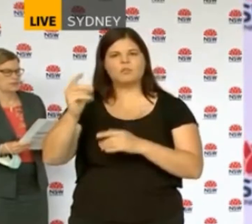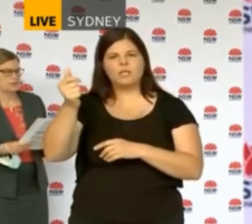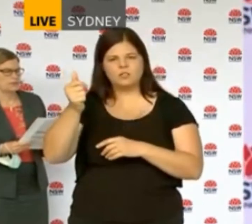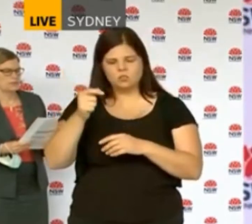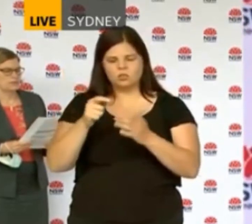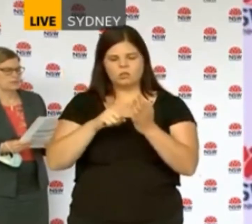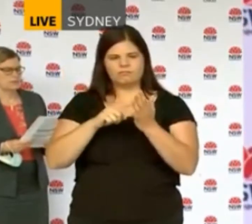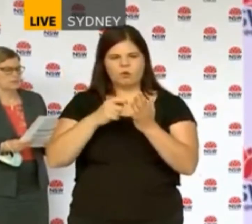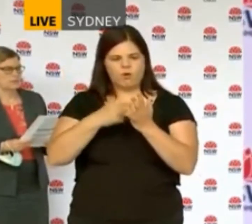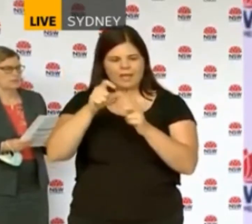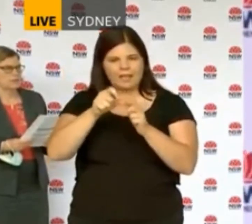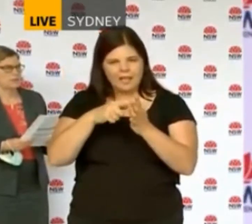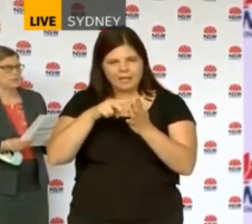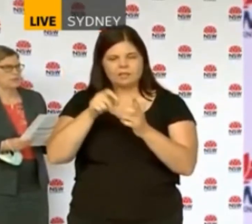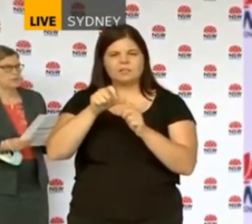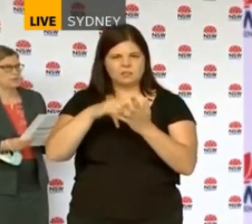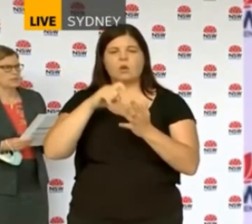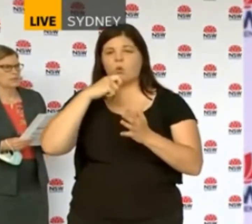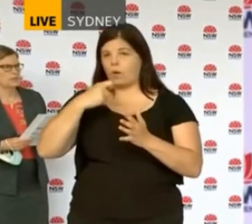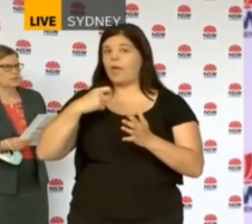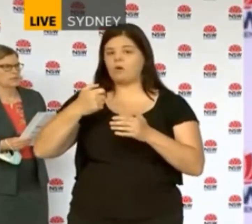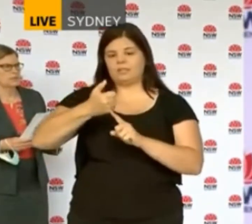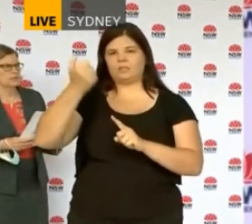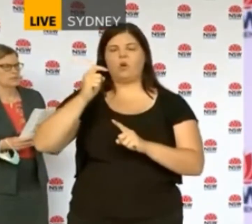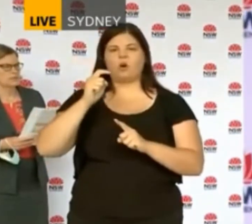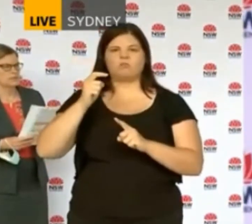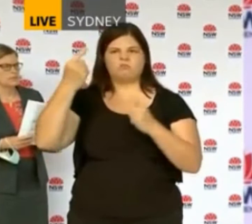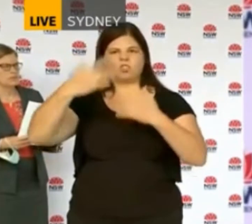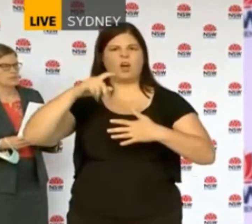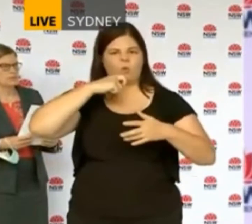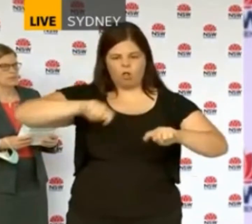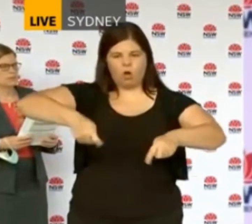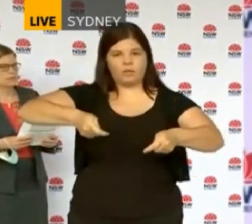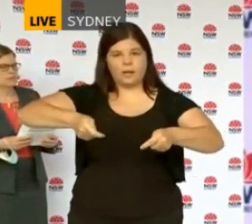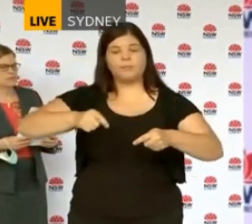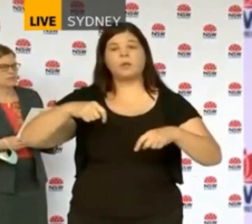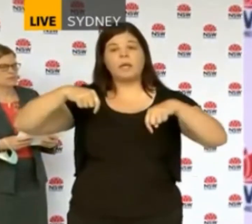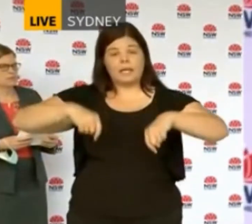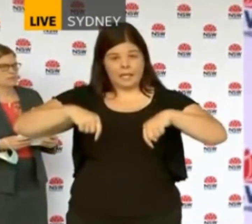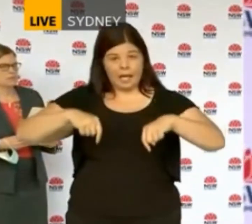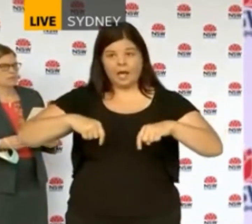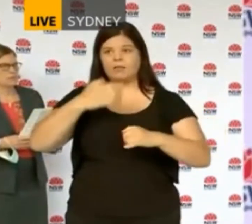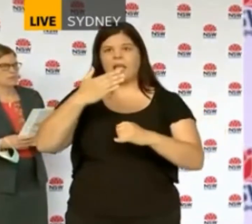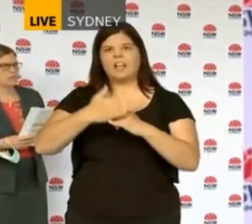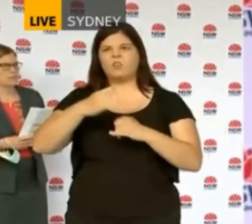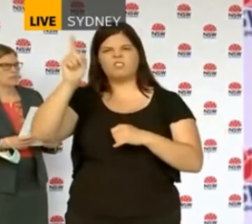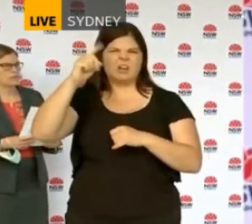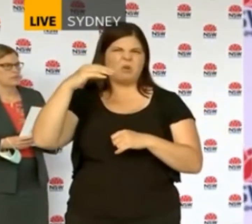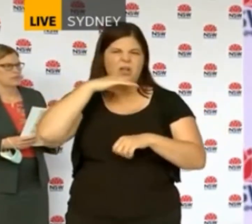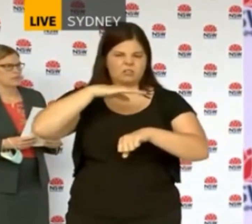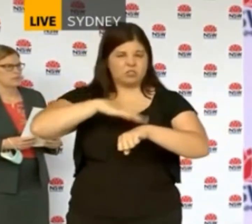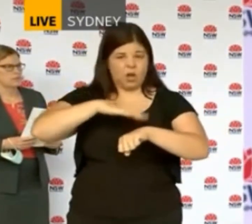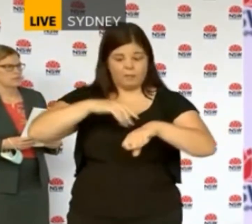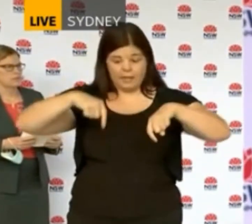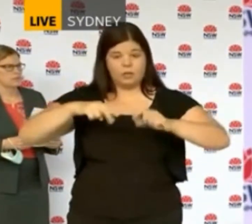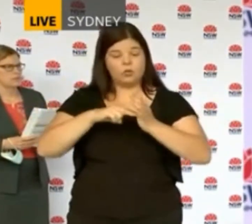that's over 6 p.m. tonight. But from a New South Wales perspective, by the end of this press conference this morning, by lunchtime, what